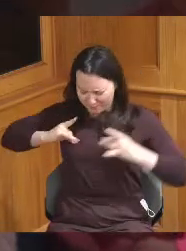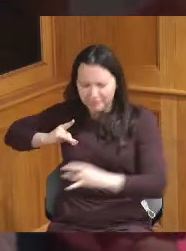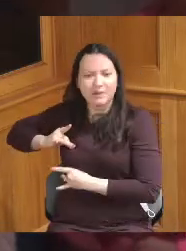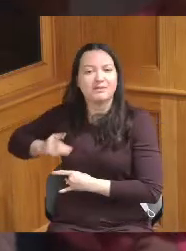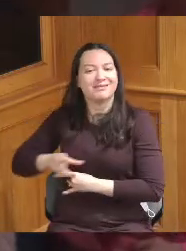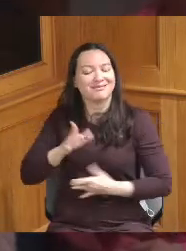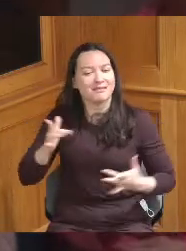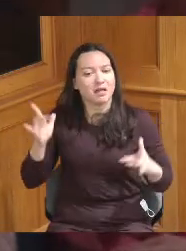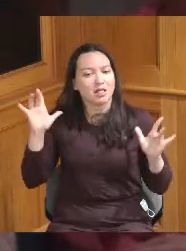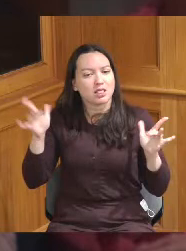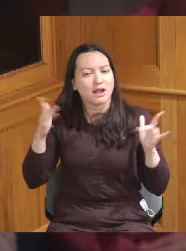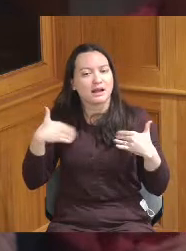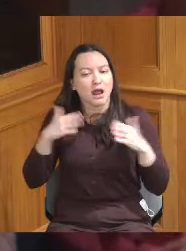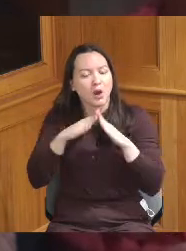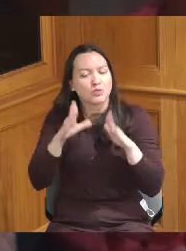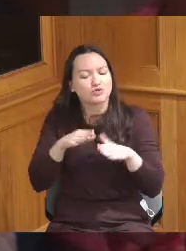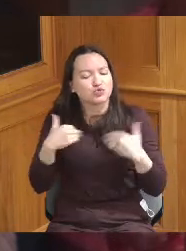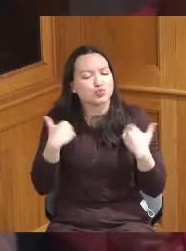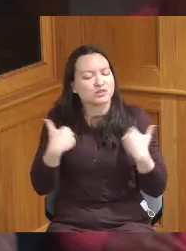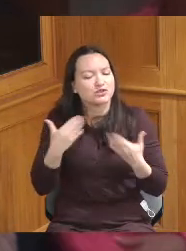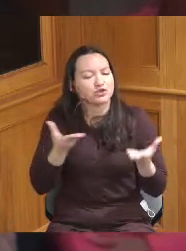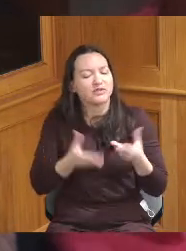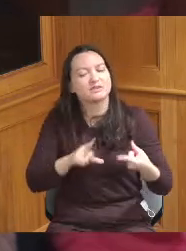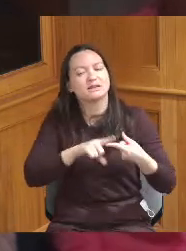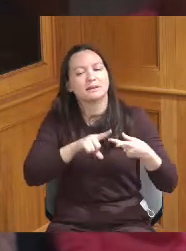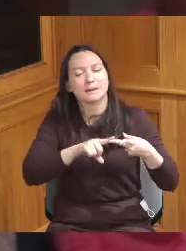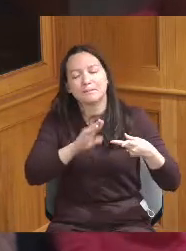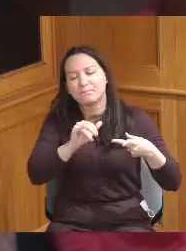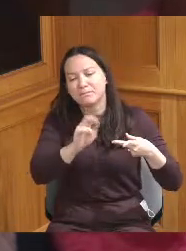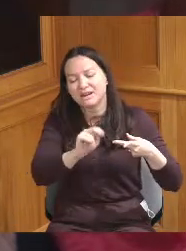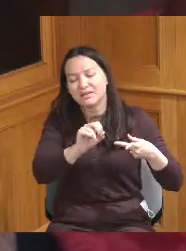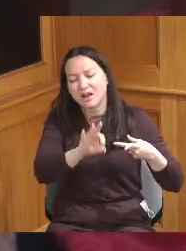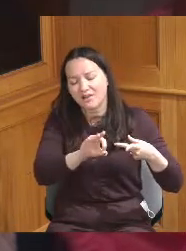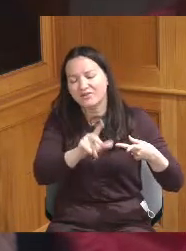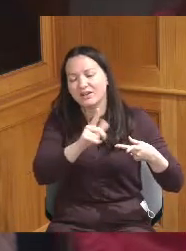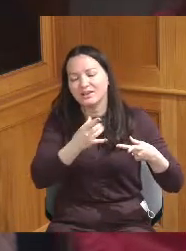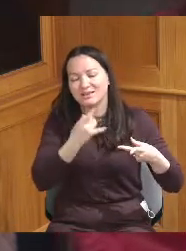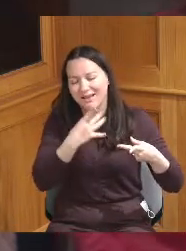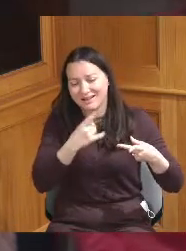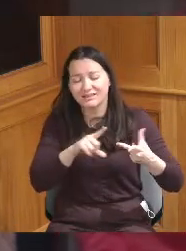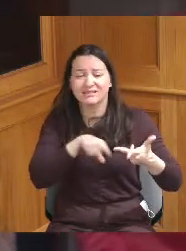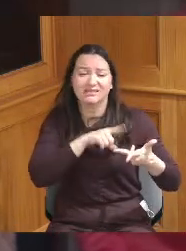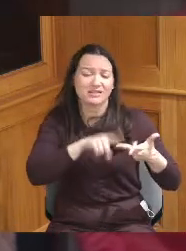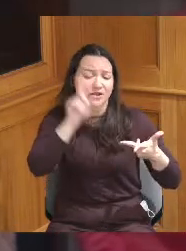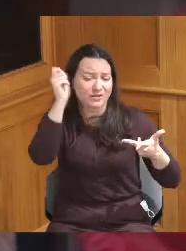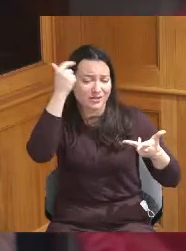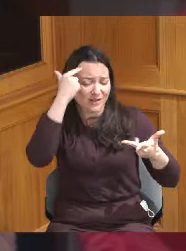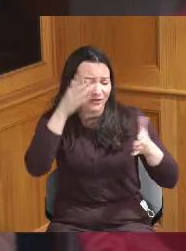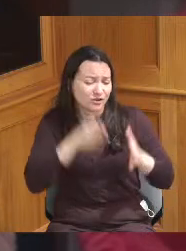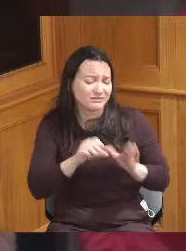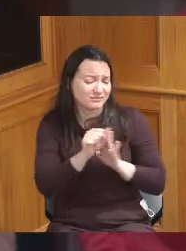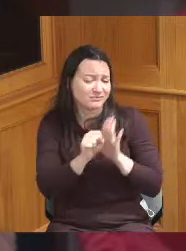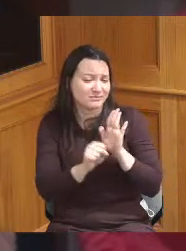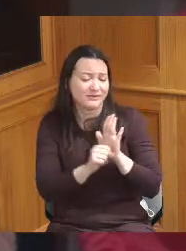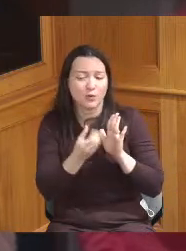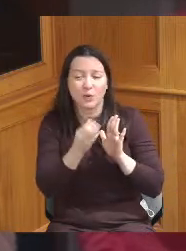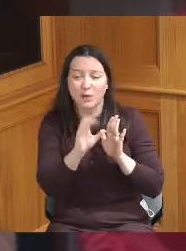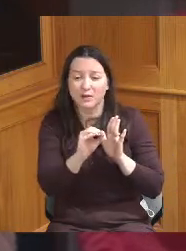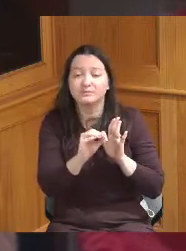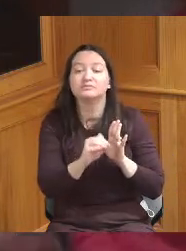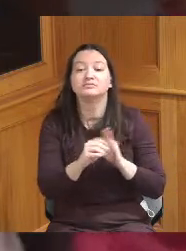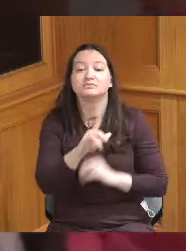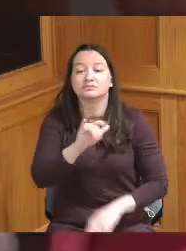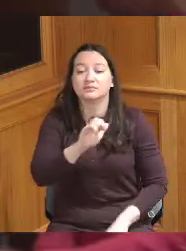Youth Services Beacon of Light Humanitarian Award honoree, a Governor of the State of Ohio Jefferson